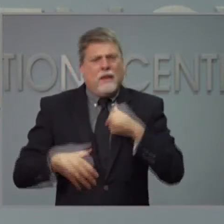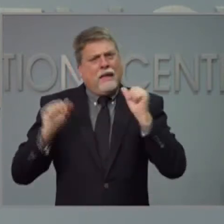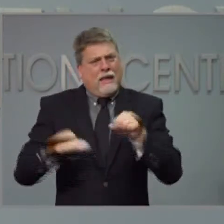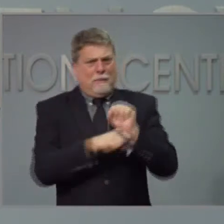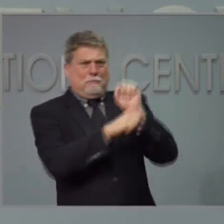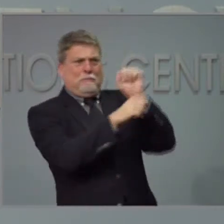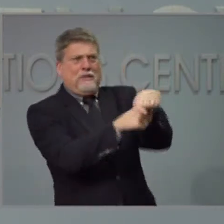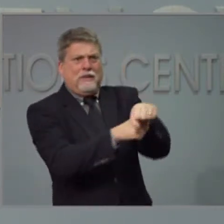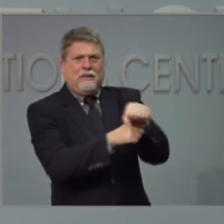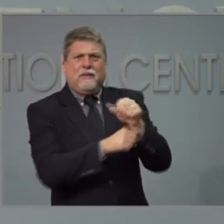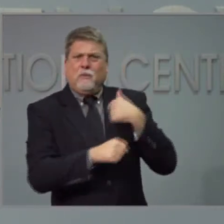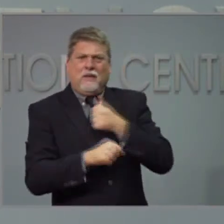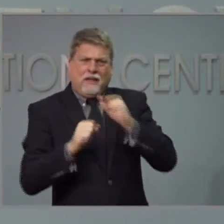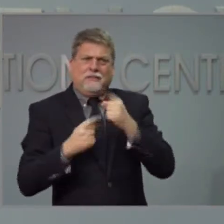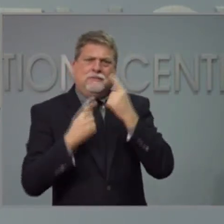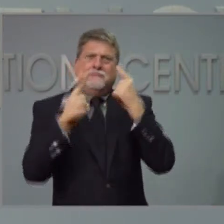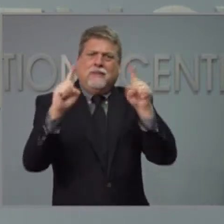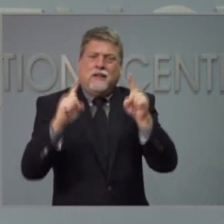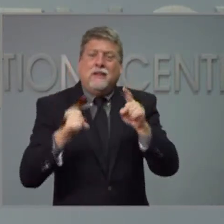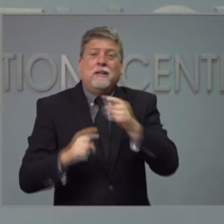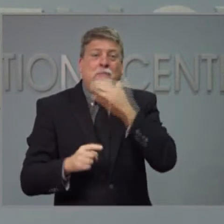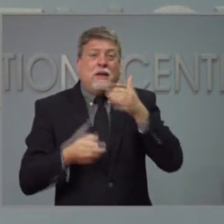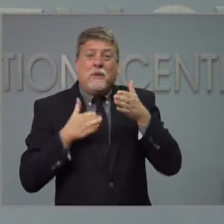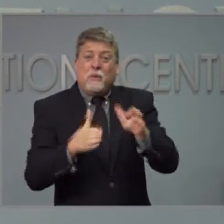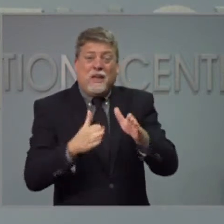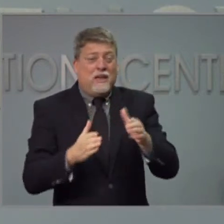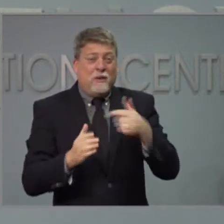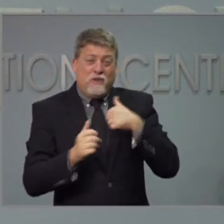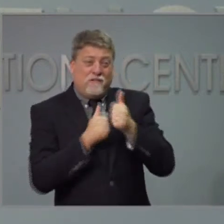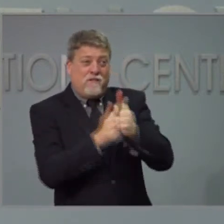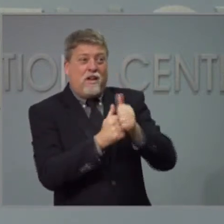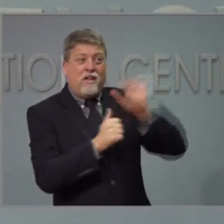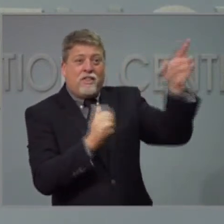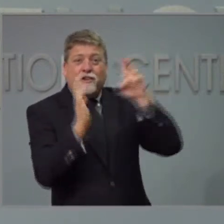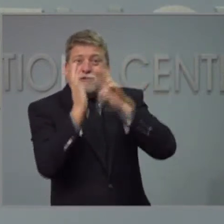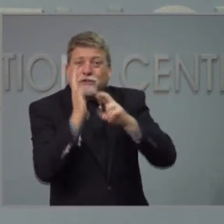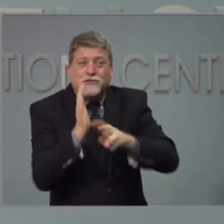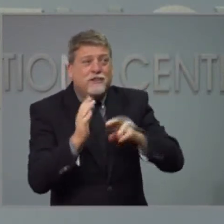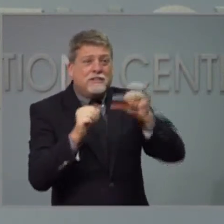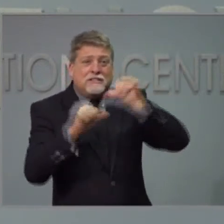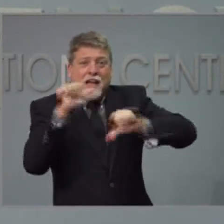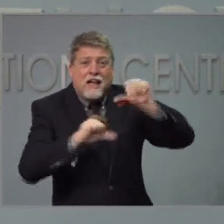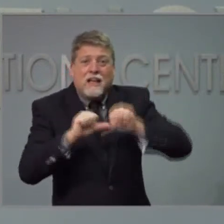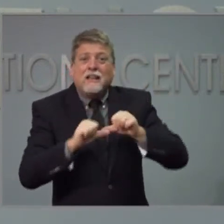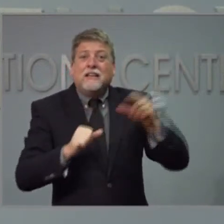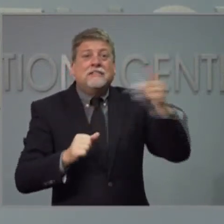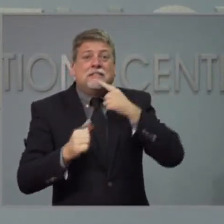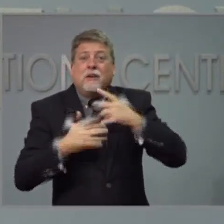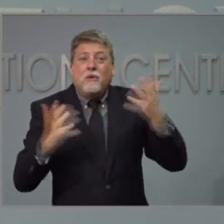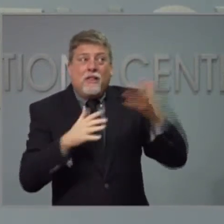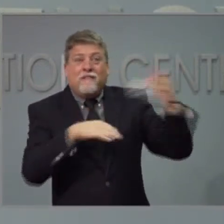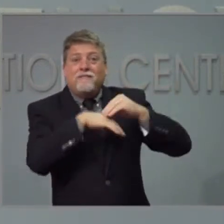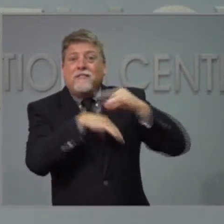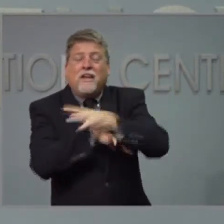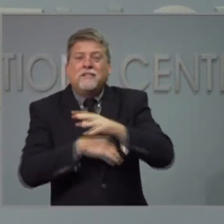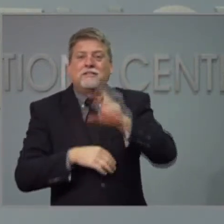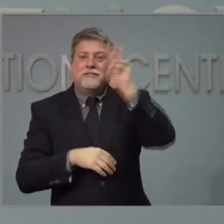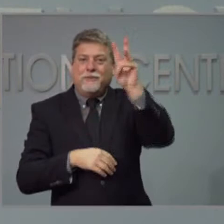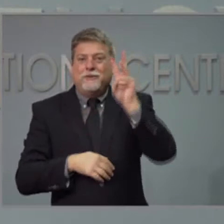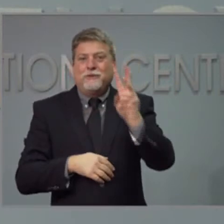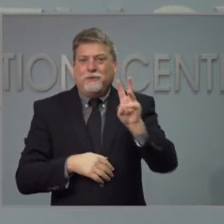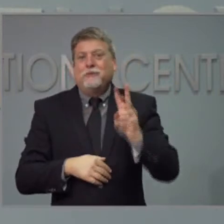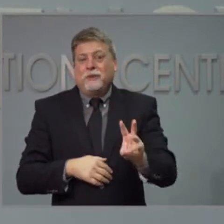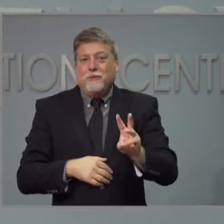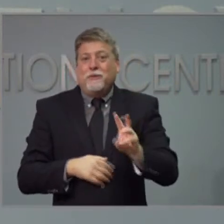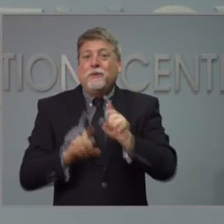from getting sick. Wear a mask. Wait 6 feet apart. Wash your hands often. I'm asking